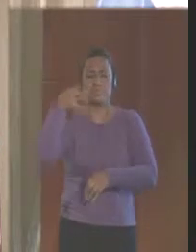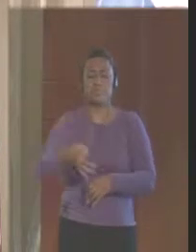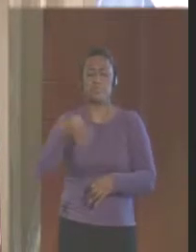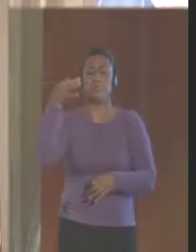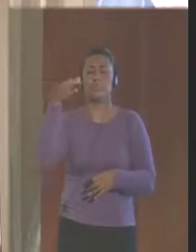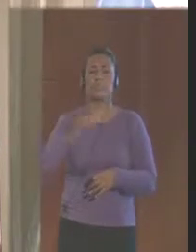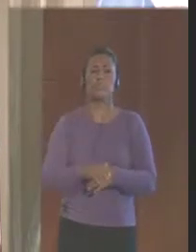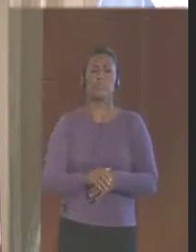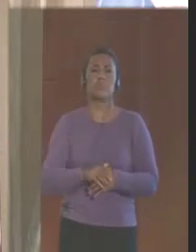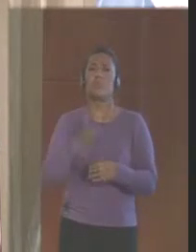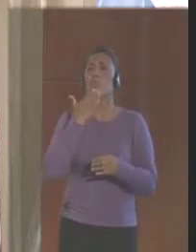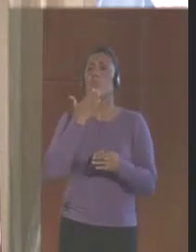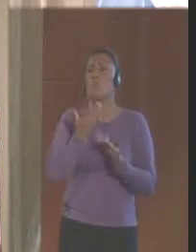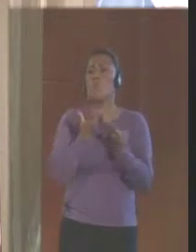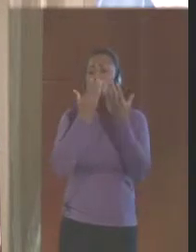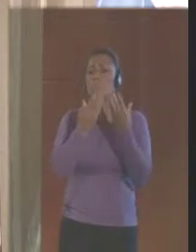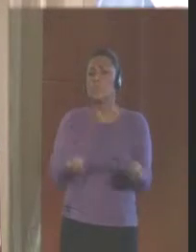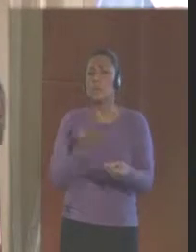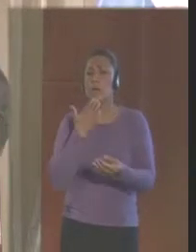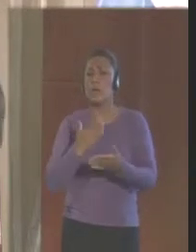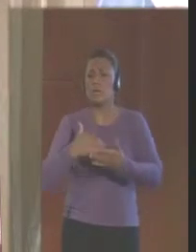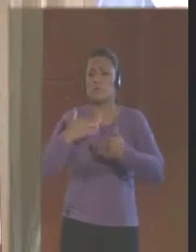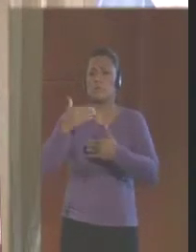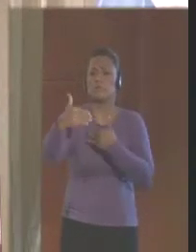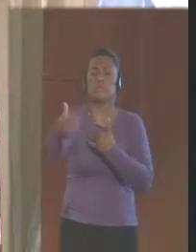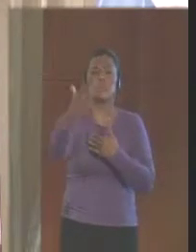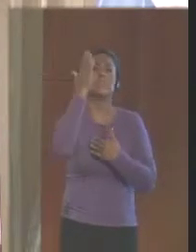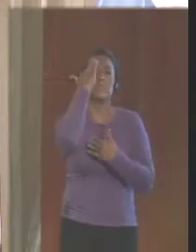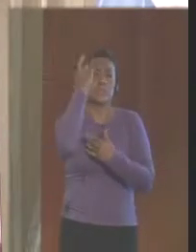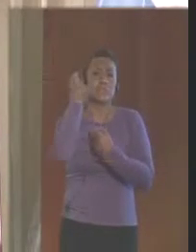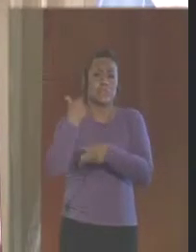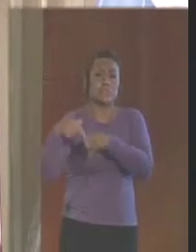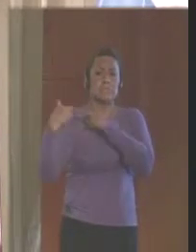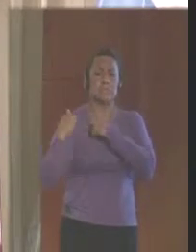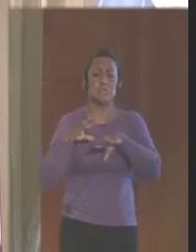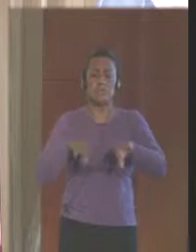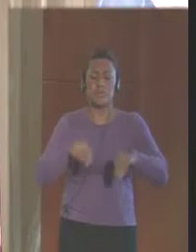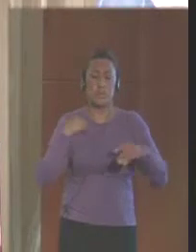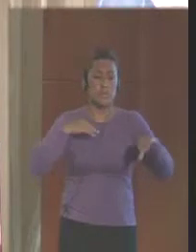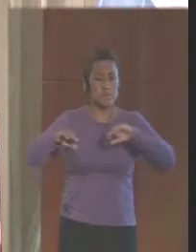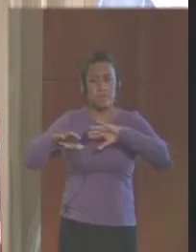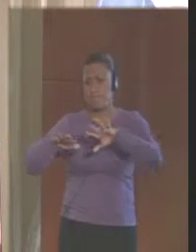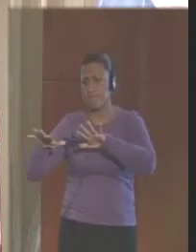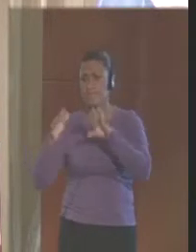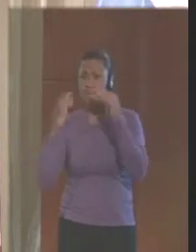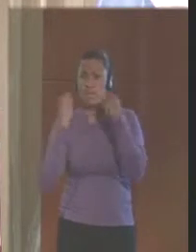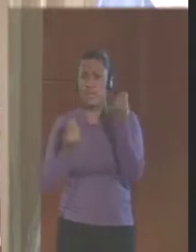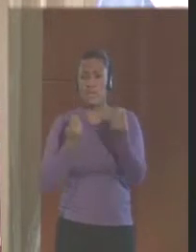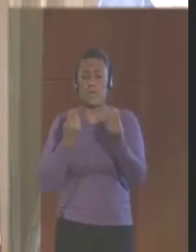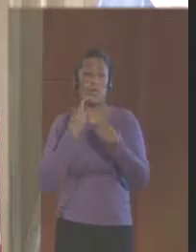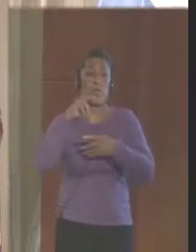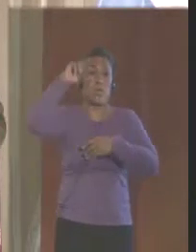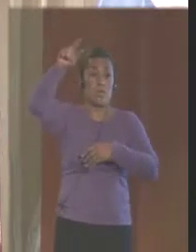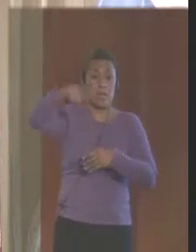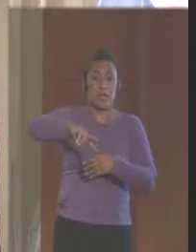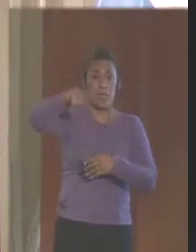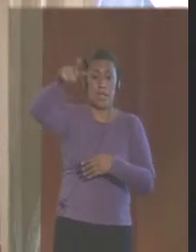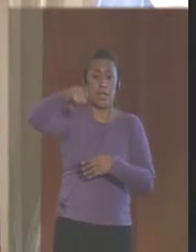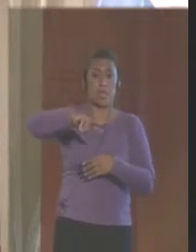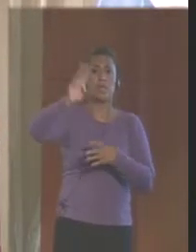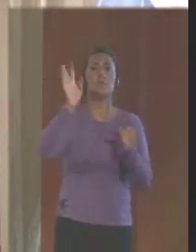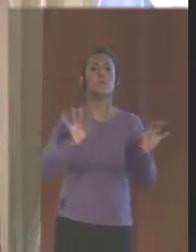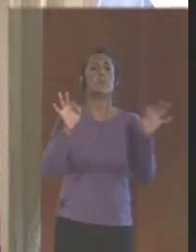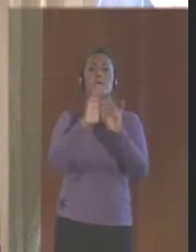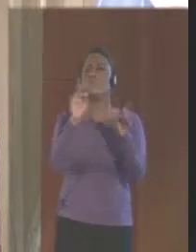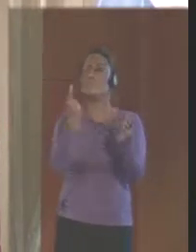in Trinidad and Tobago, one of the biggest challenges faced is the myth, or we go about with